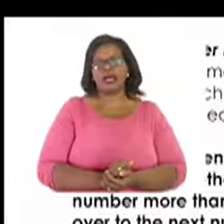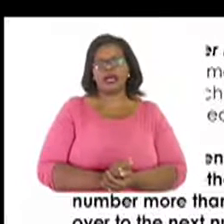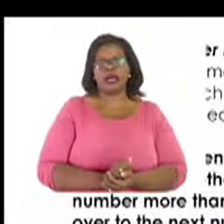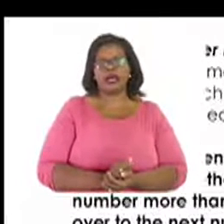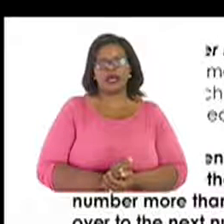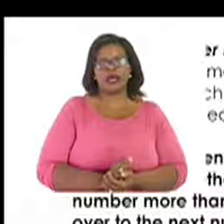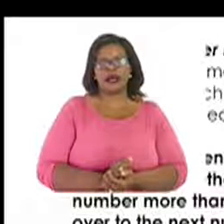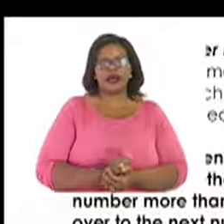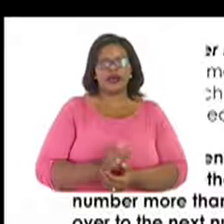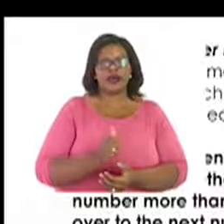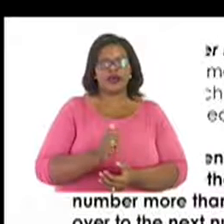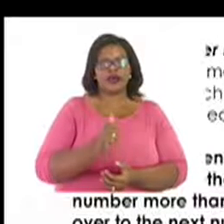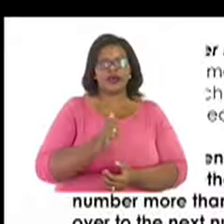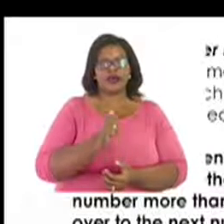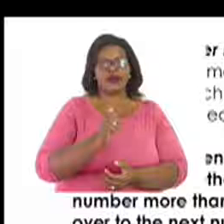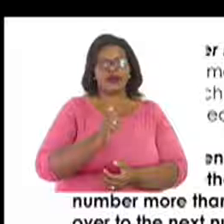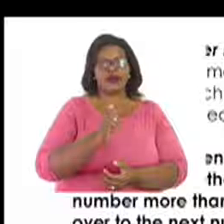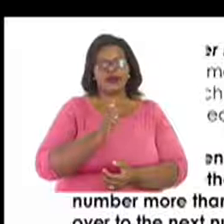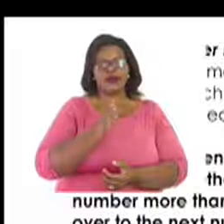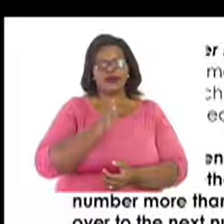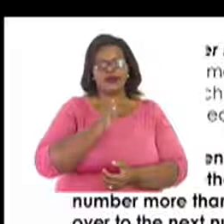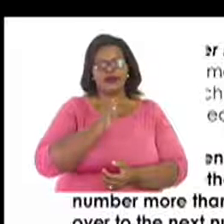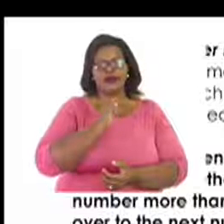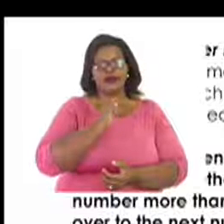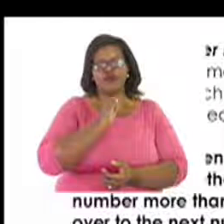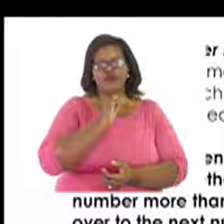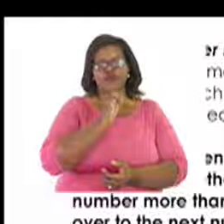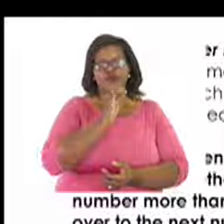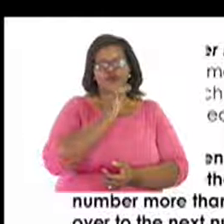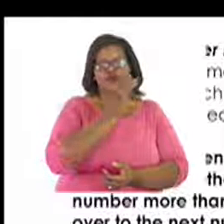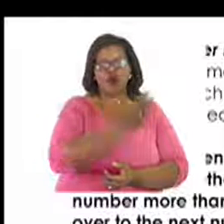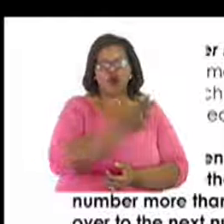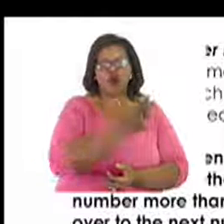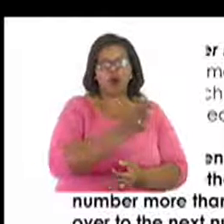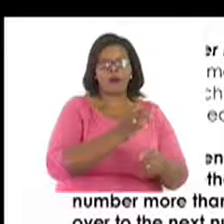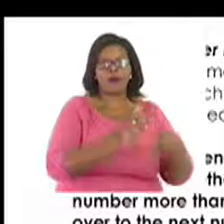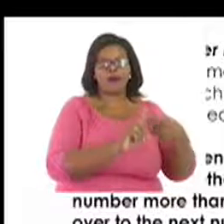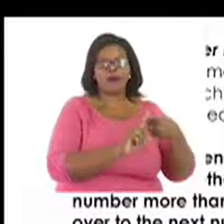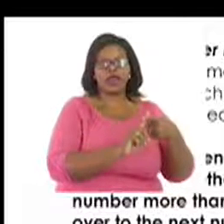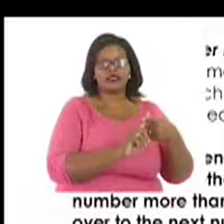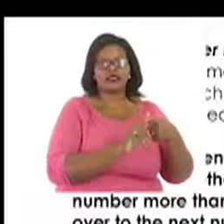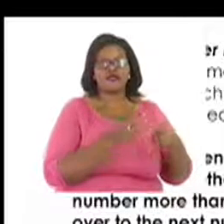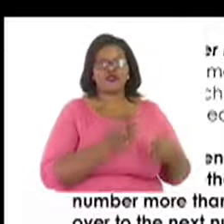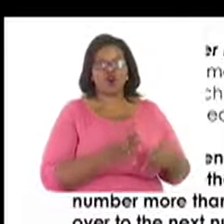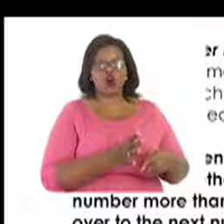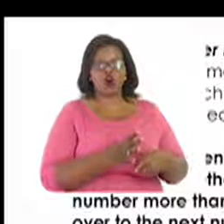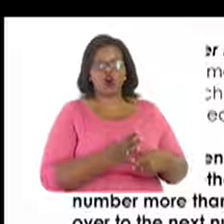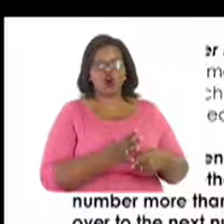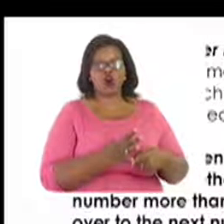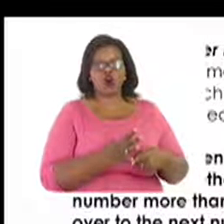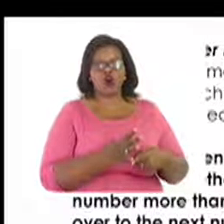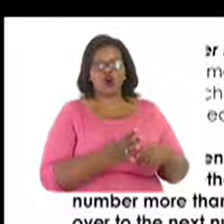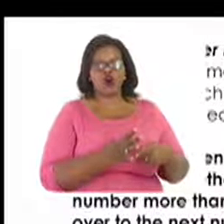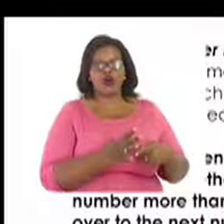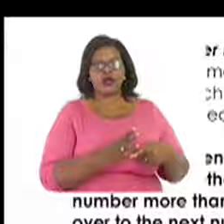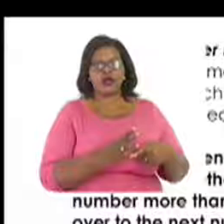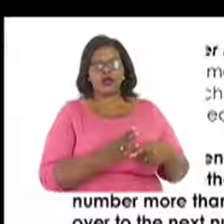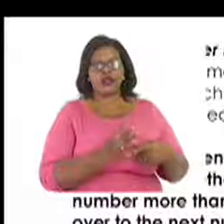over. Now we add our thousands. 4 plus 4 equals